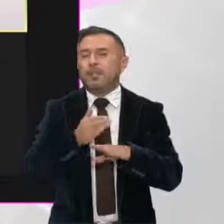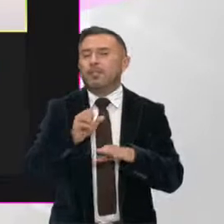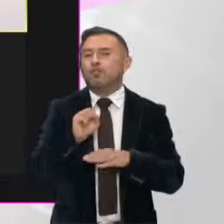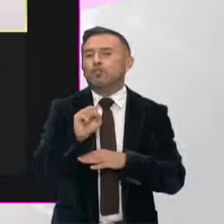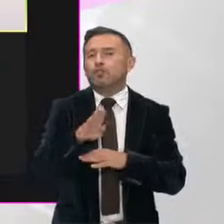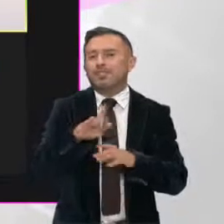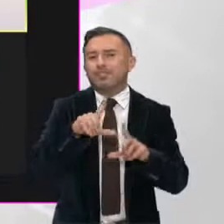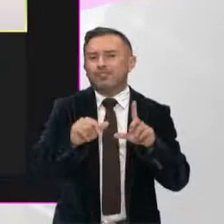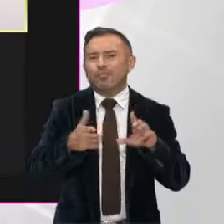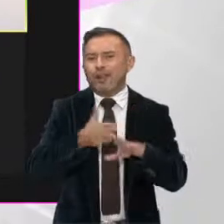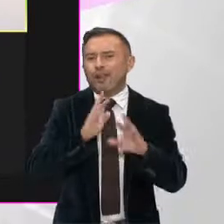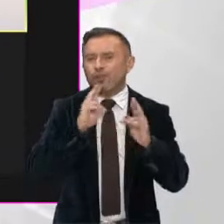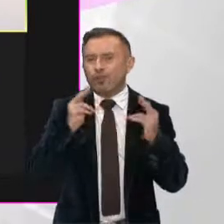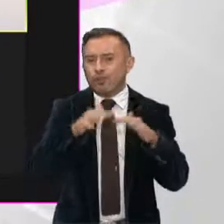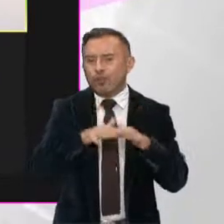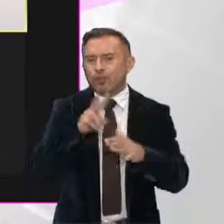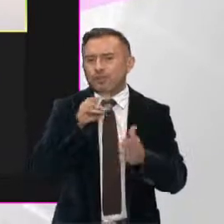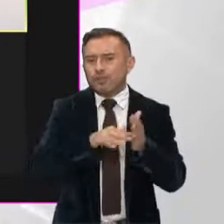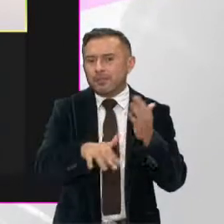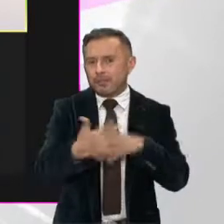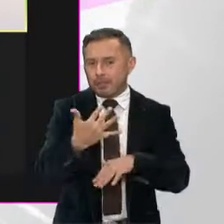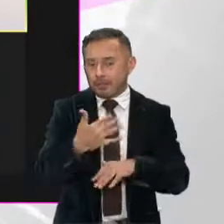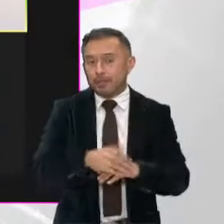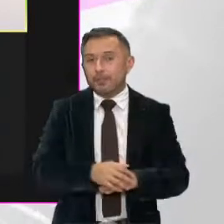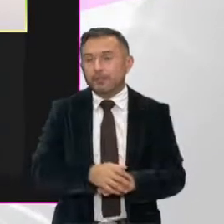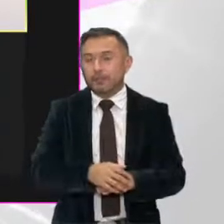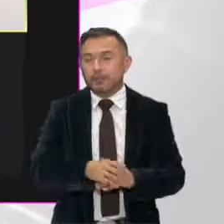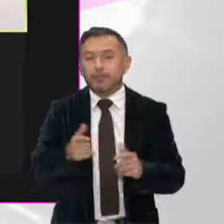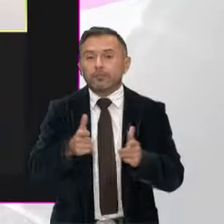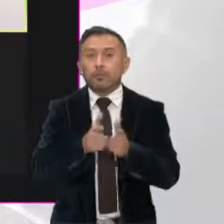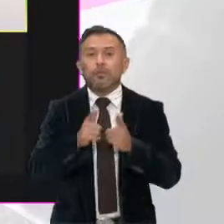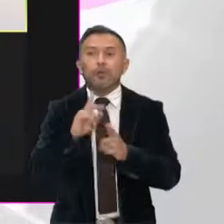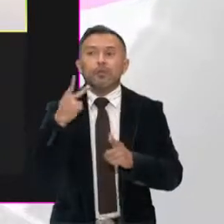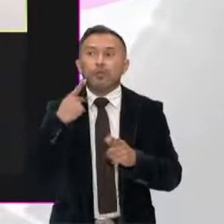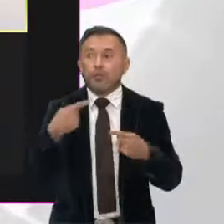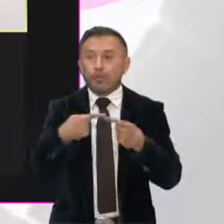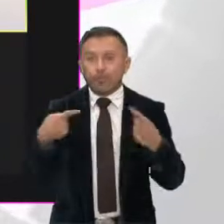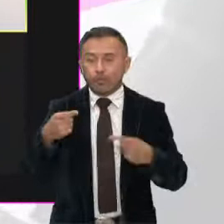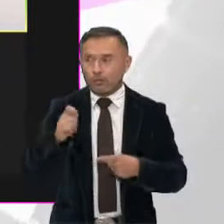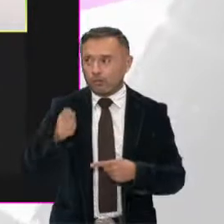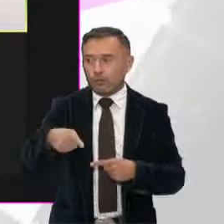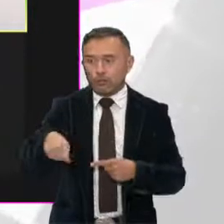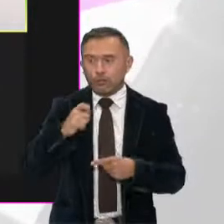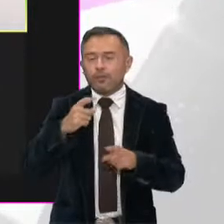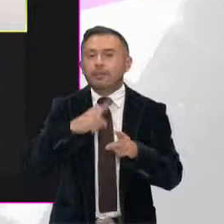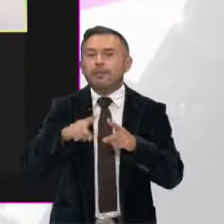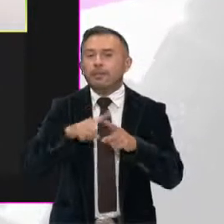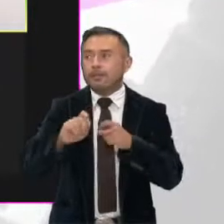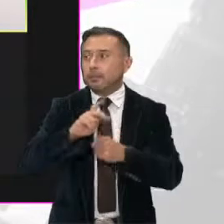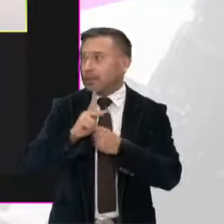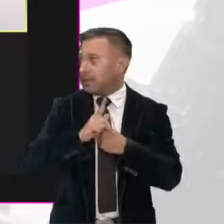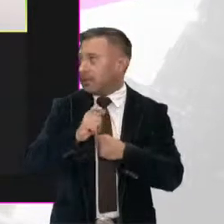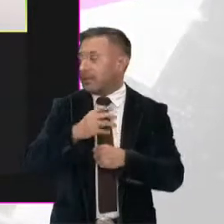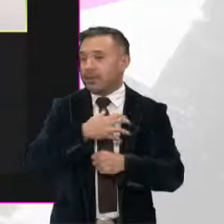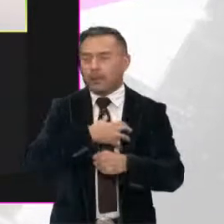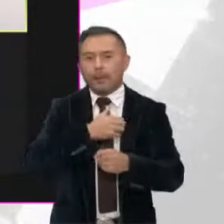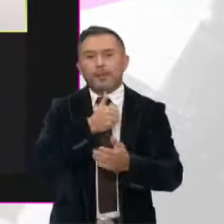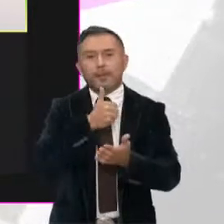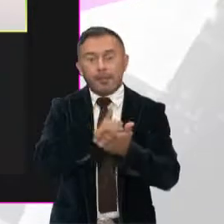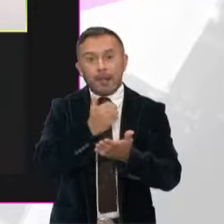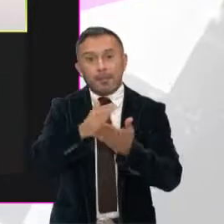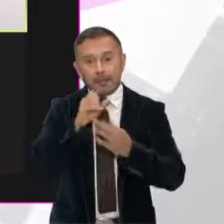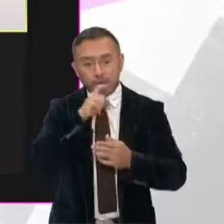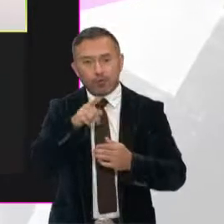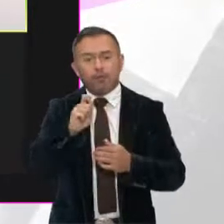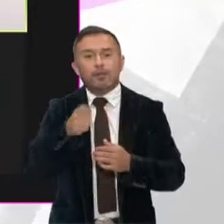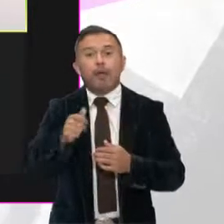last election, the subnational one back in 2015, the opposing parties were